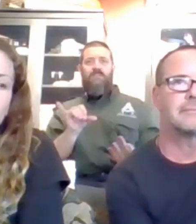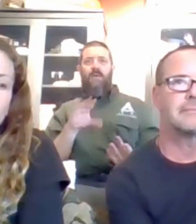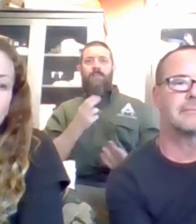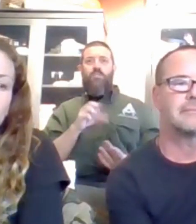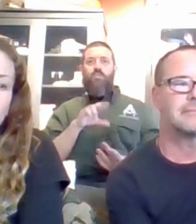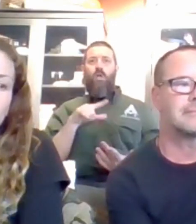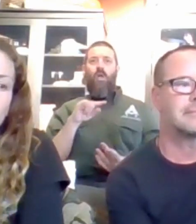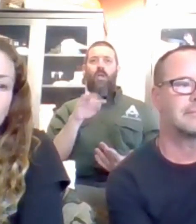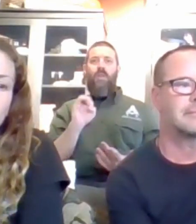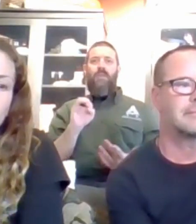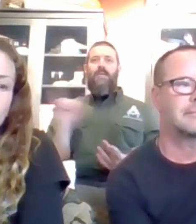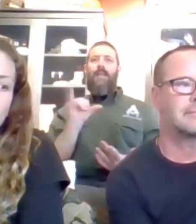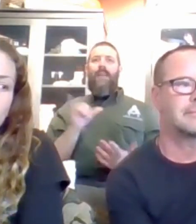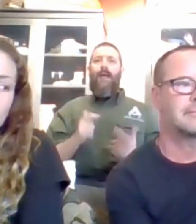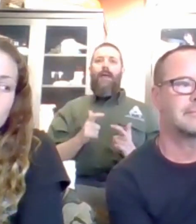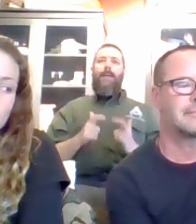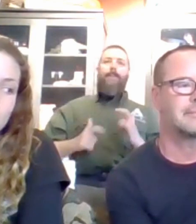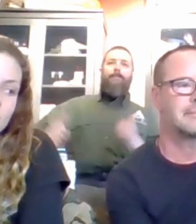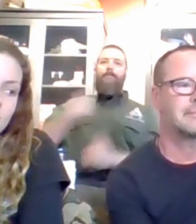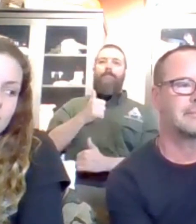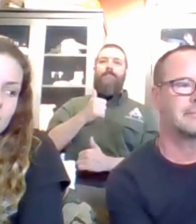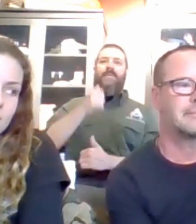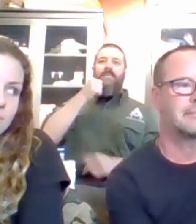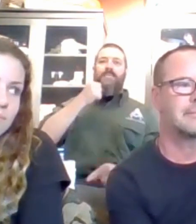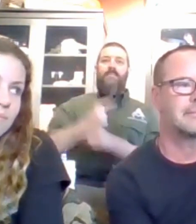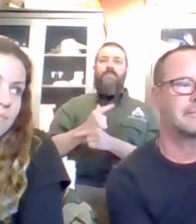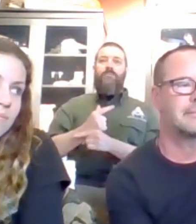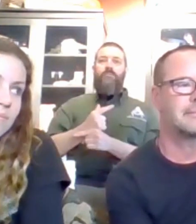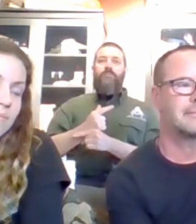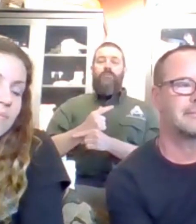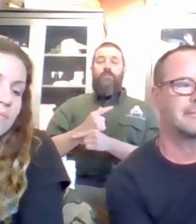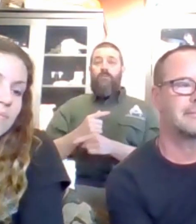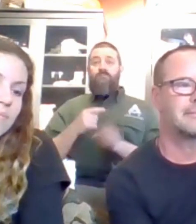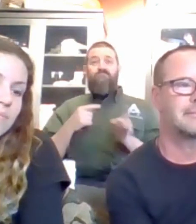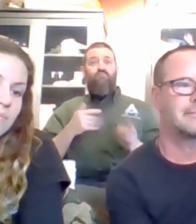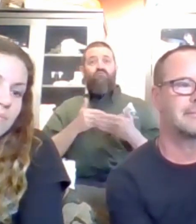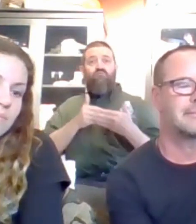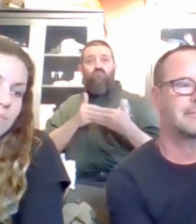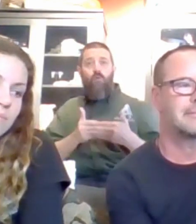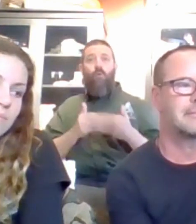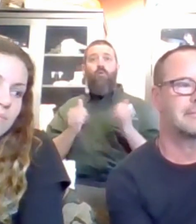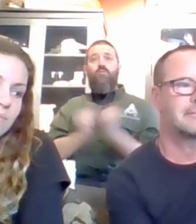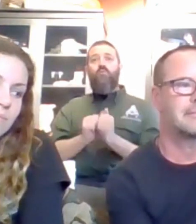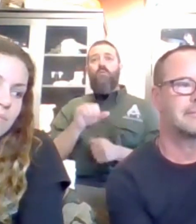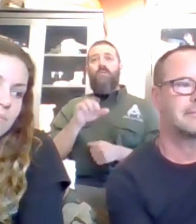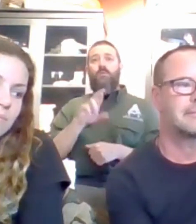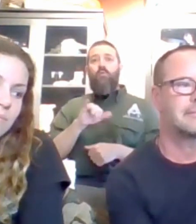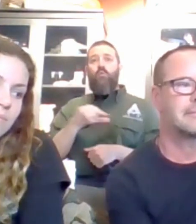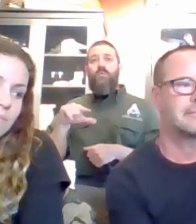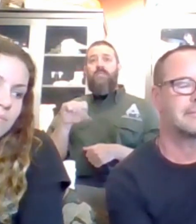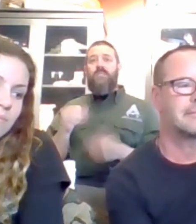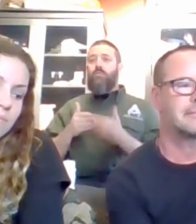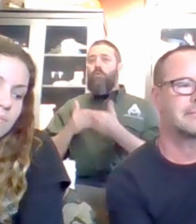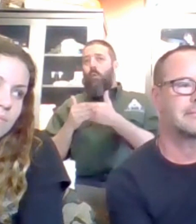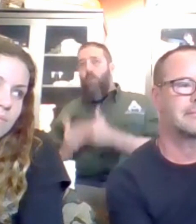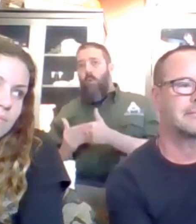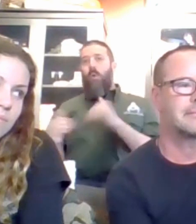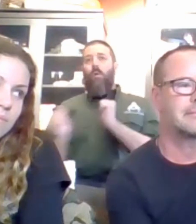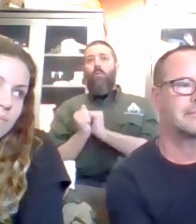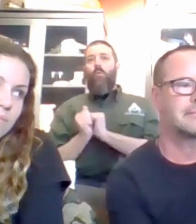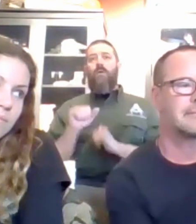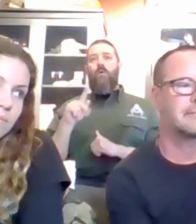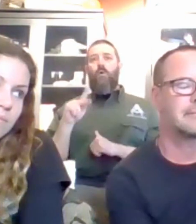her as a big sister of such. And she and Riggs are extremely close. She and Kona are extremely